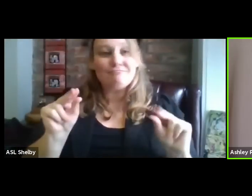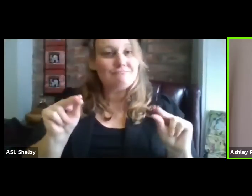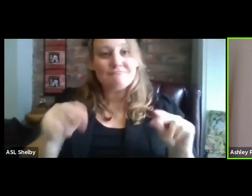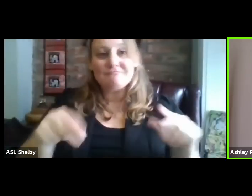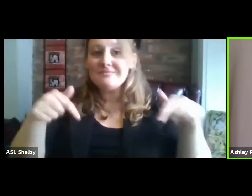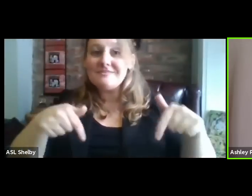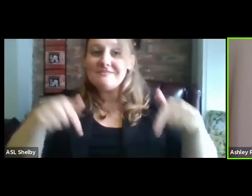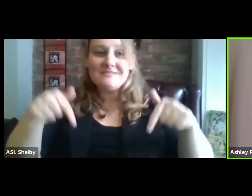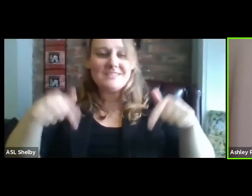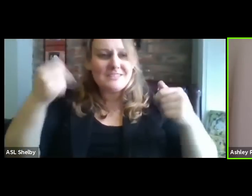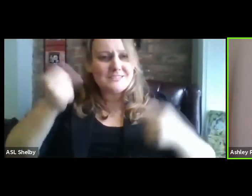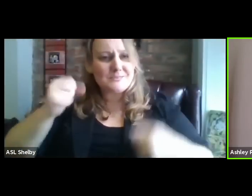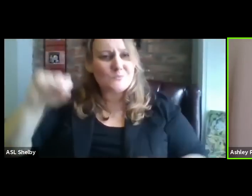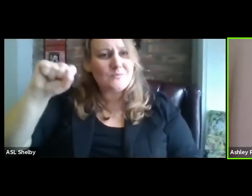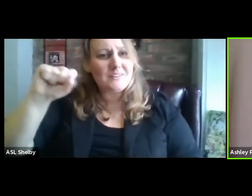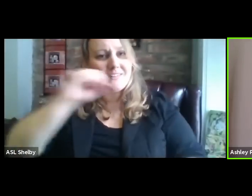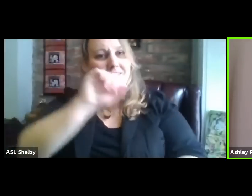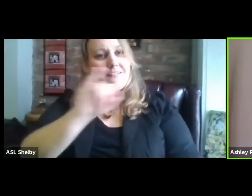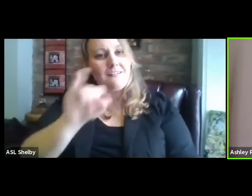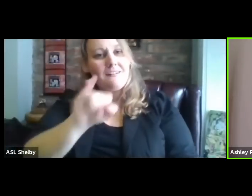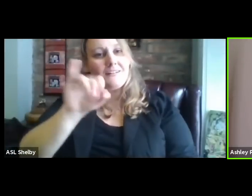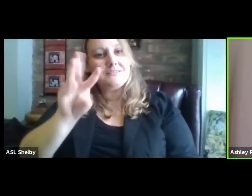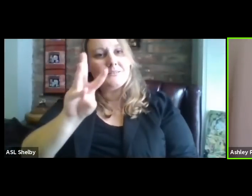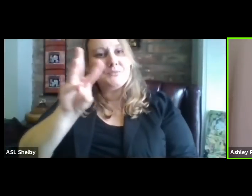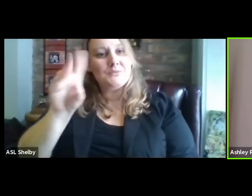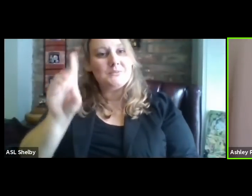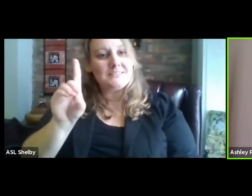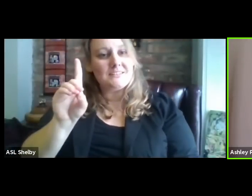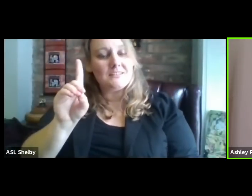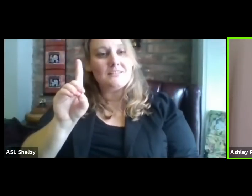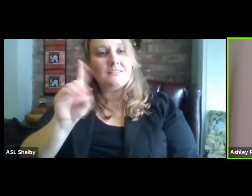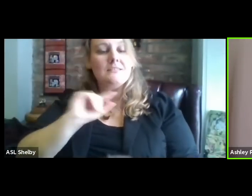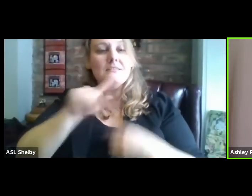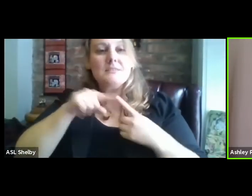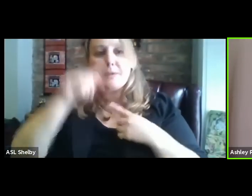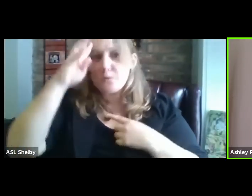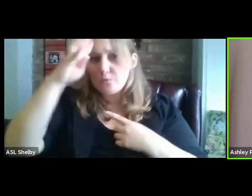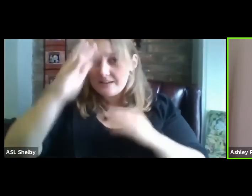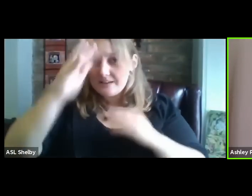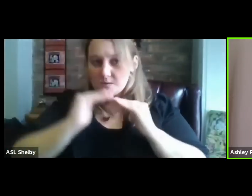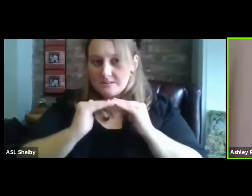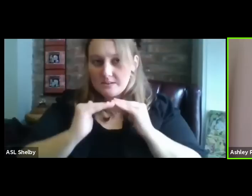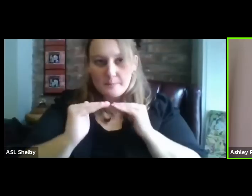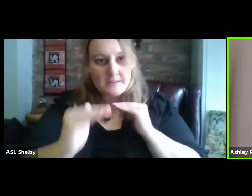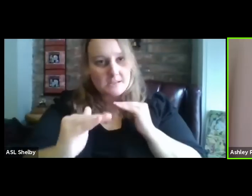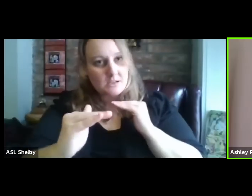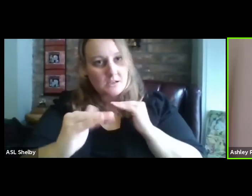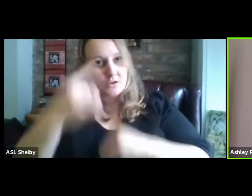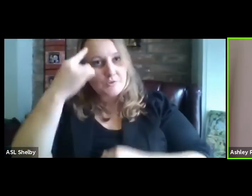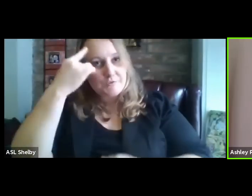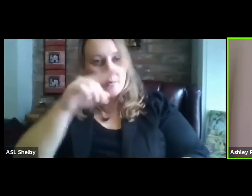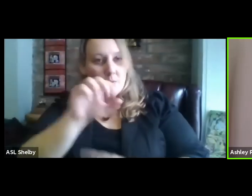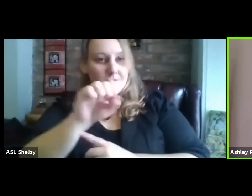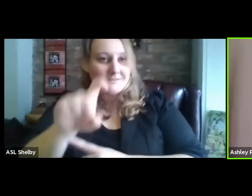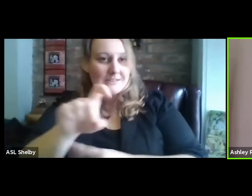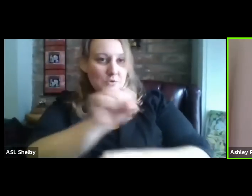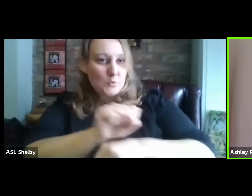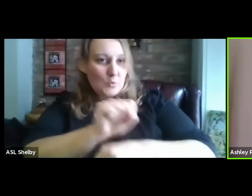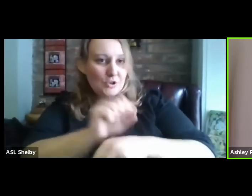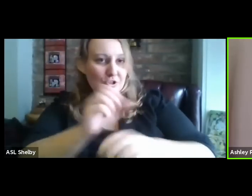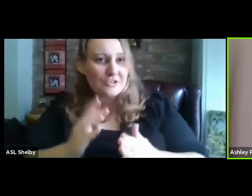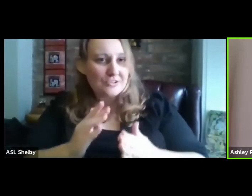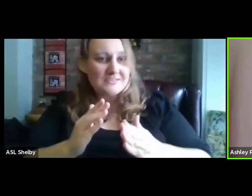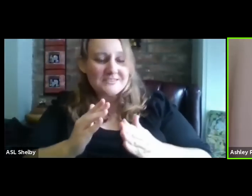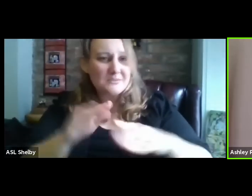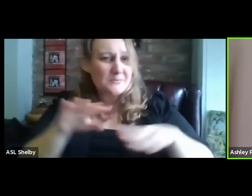is about creating sustainability for sex workers. It's about supporting one another. It's about doing fucking better